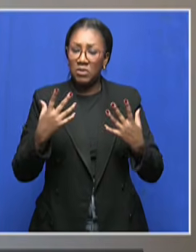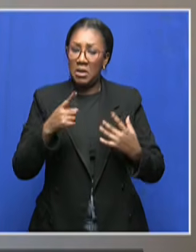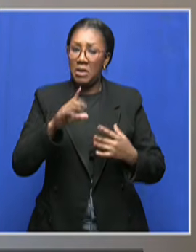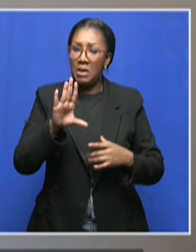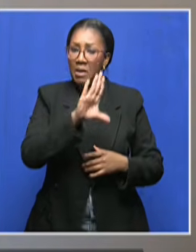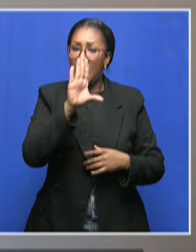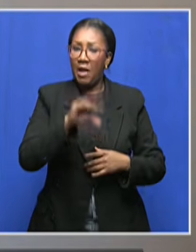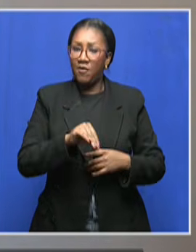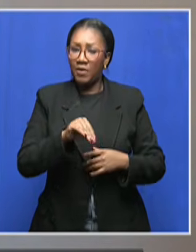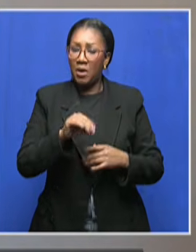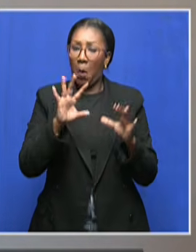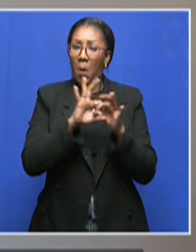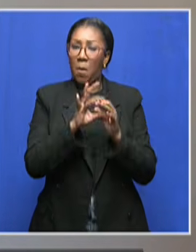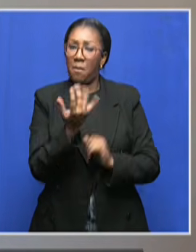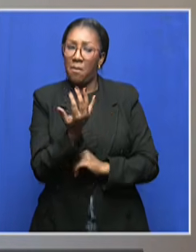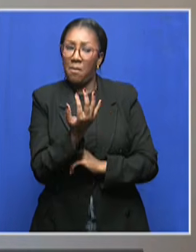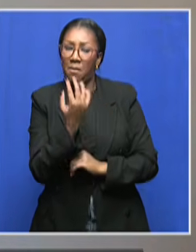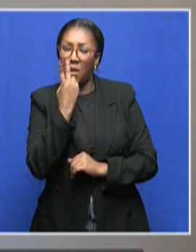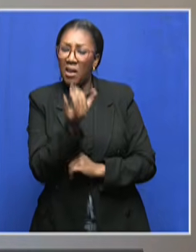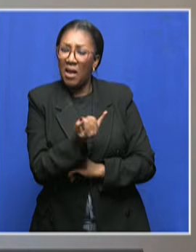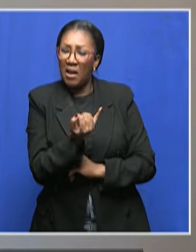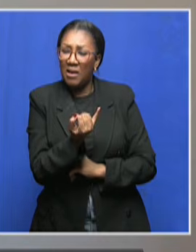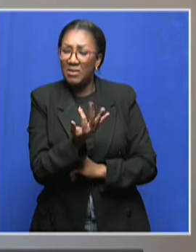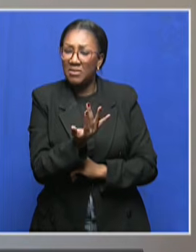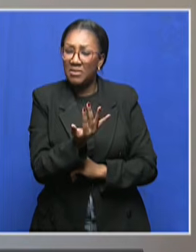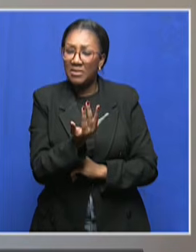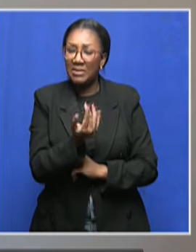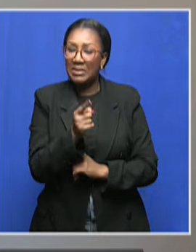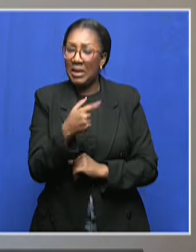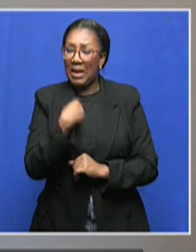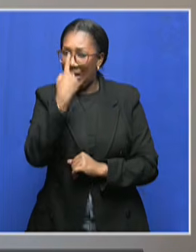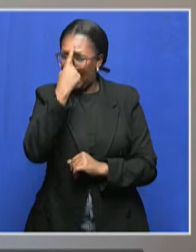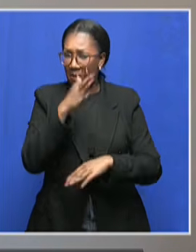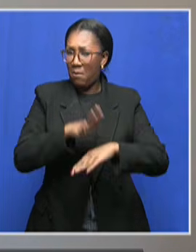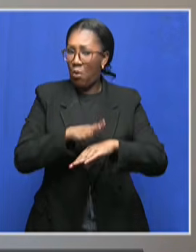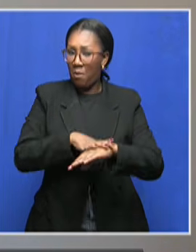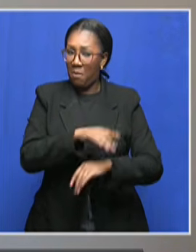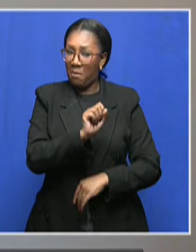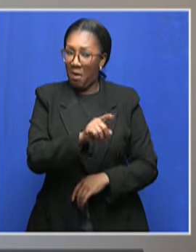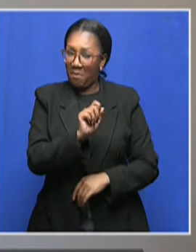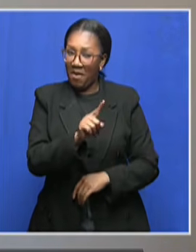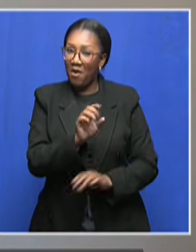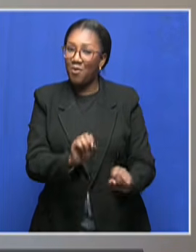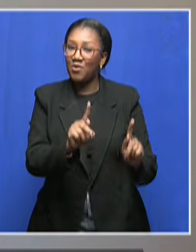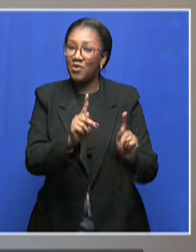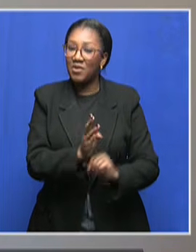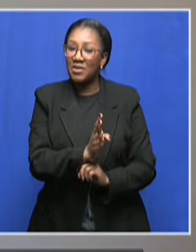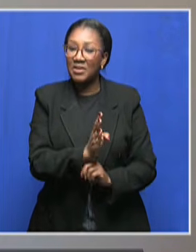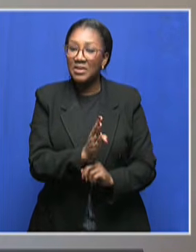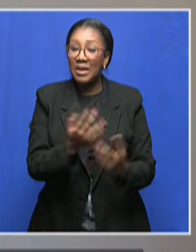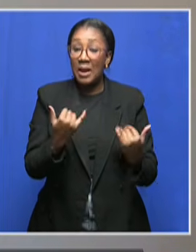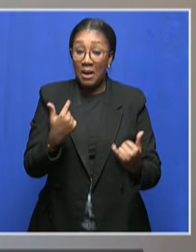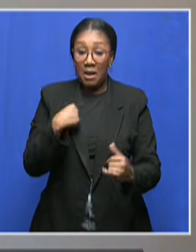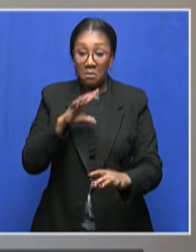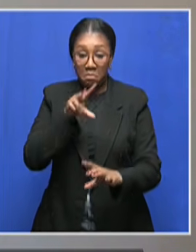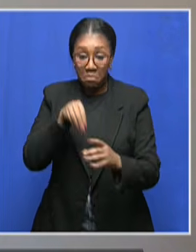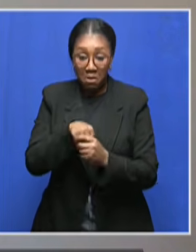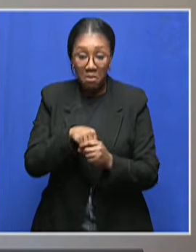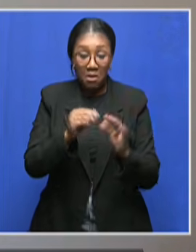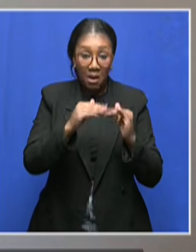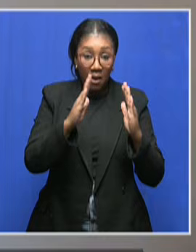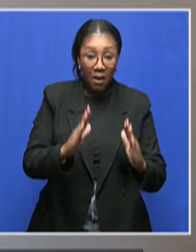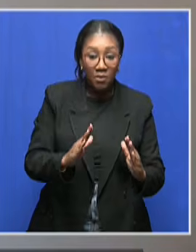African home would look like. And I found it to be a major gap in the industry. And I was like, you know what? If I'm going to go into interior design, I